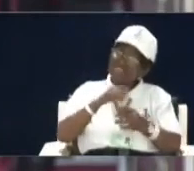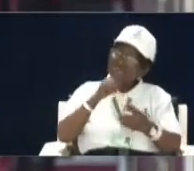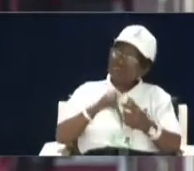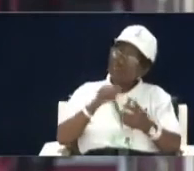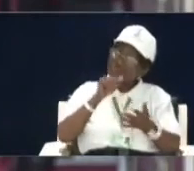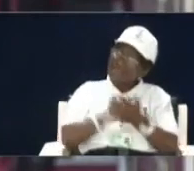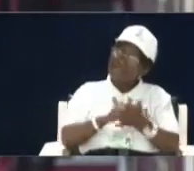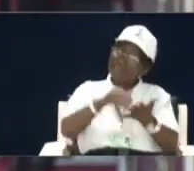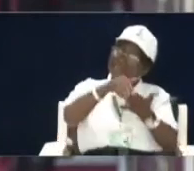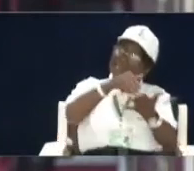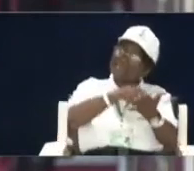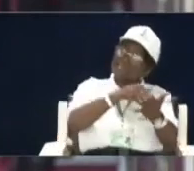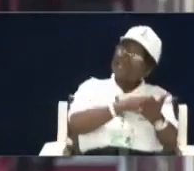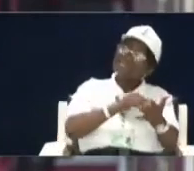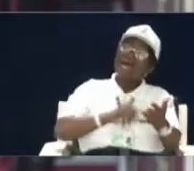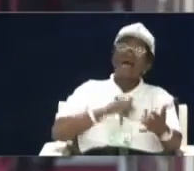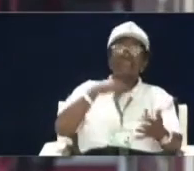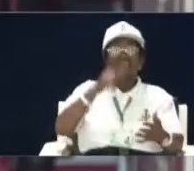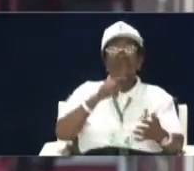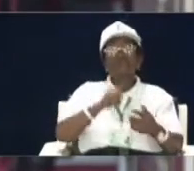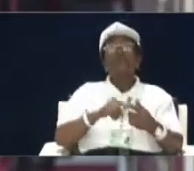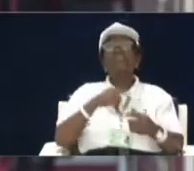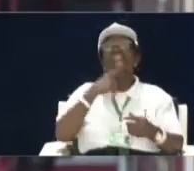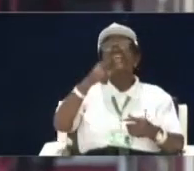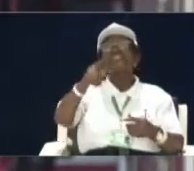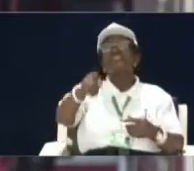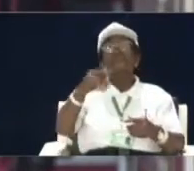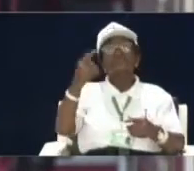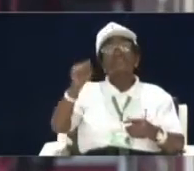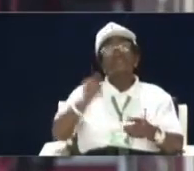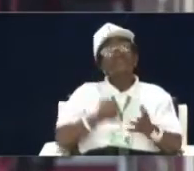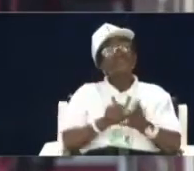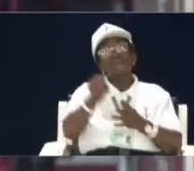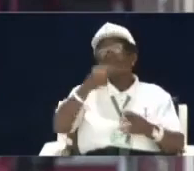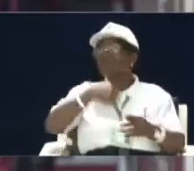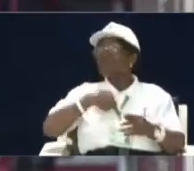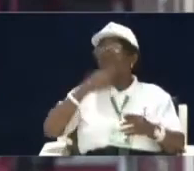I said, to tell you the truth, I don't know.